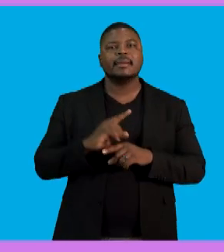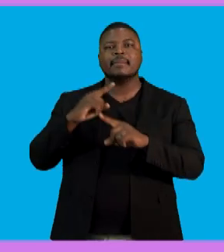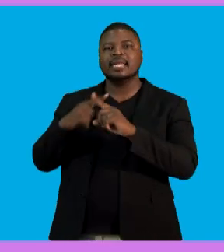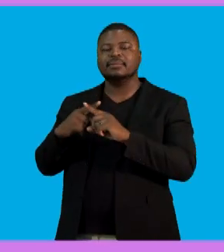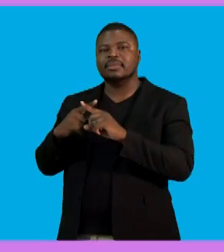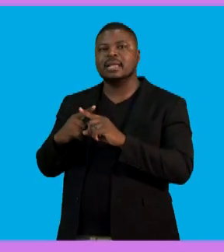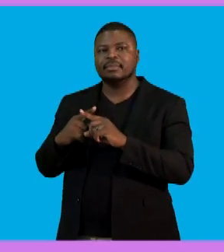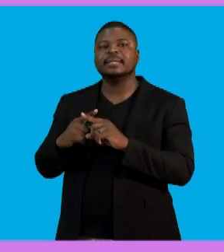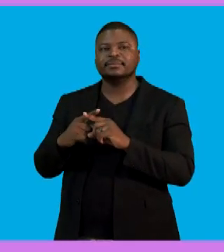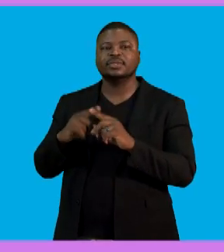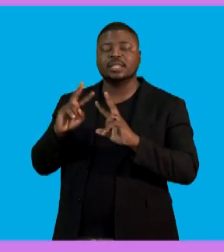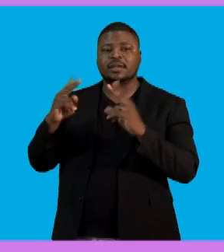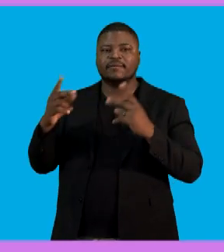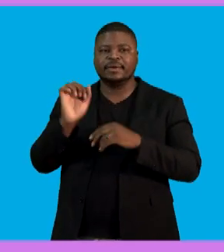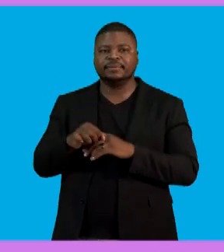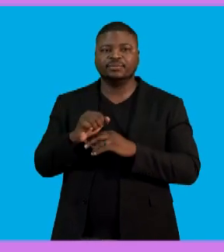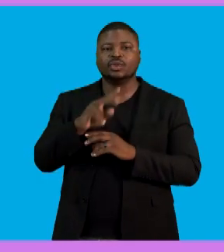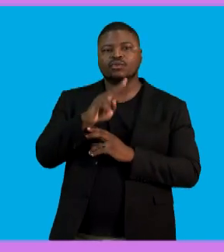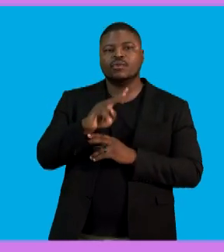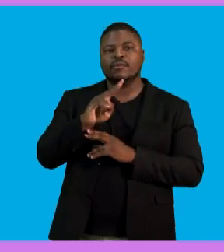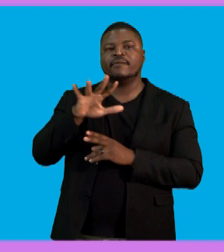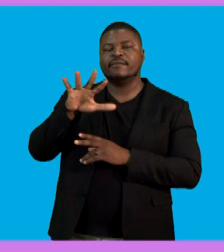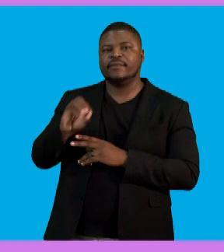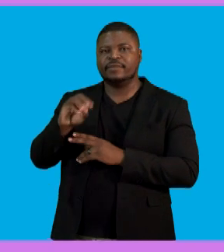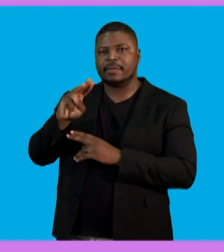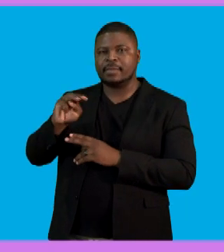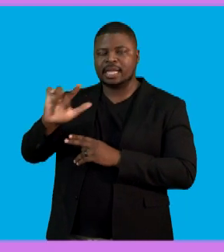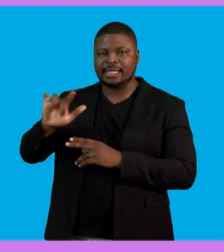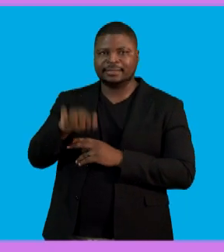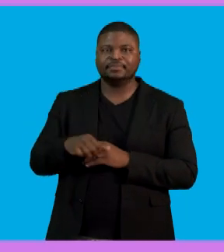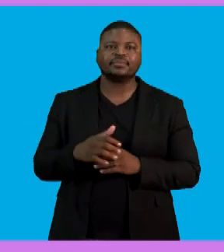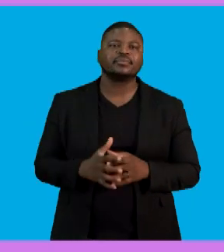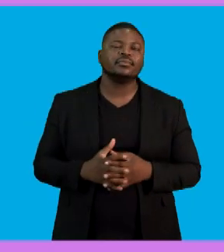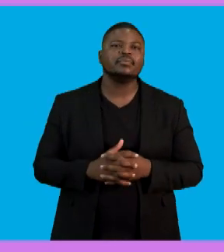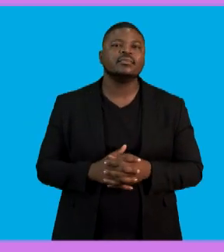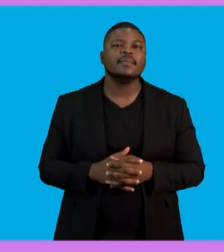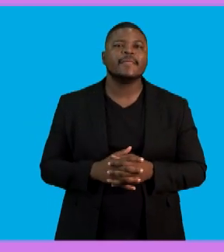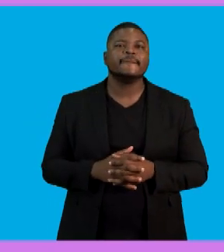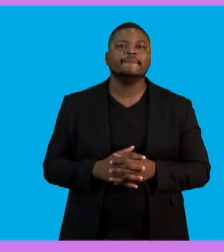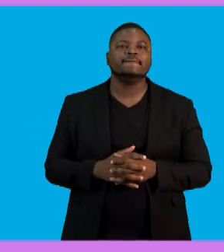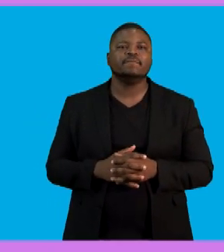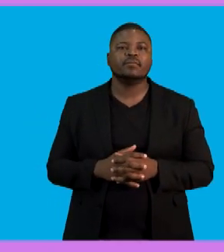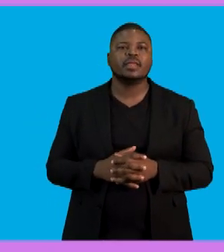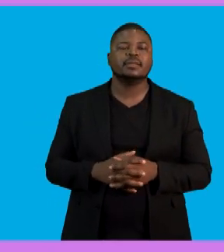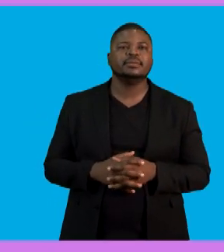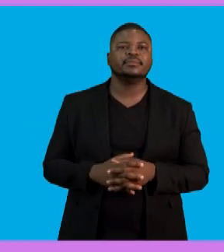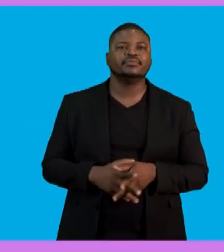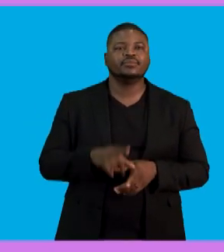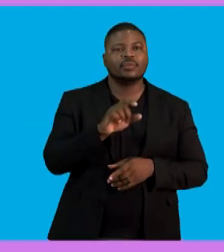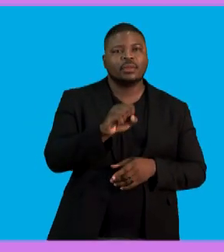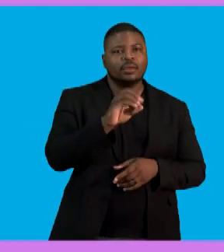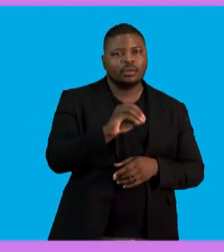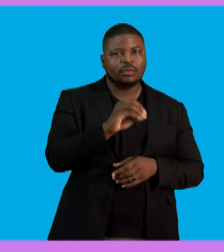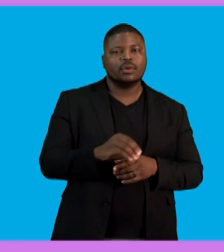that is not the same. So we want to find out how many 4 cups can we have in how many milliliters do we have in 4 cups. Then you